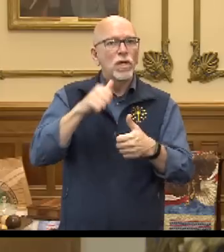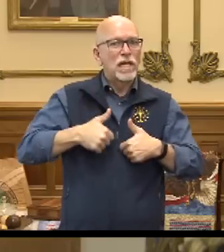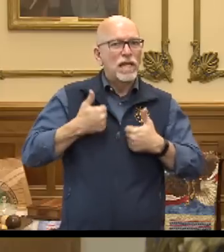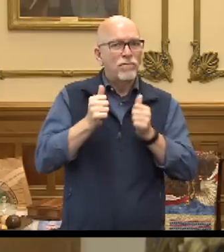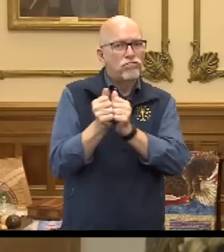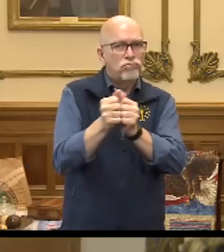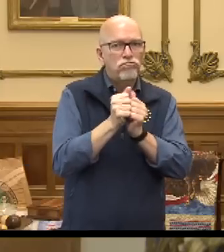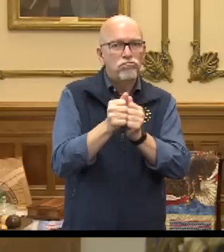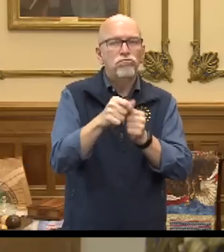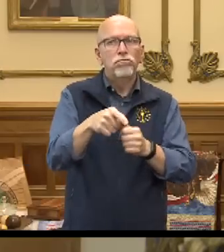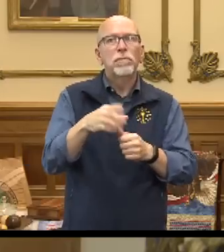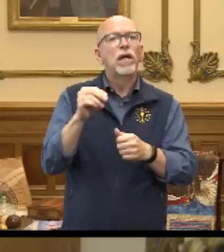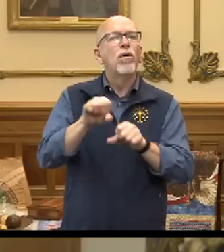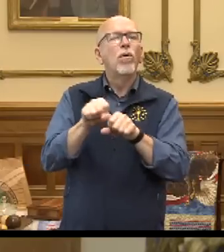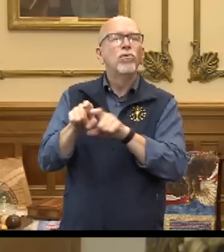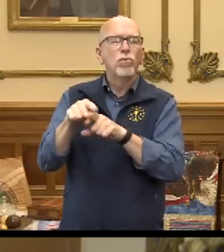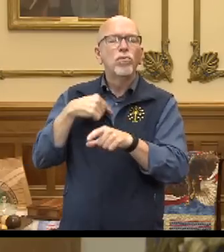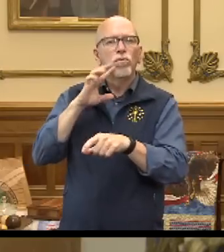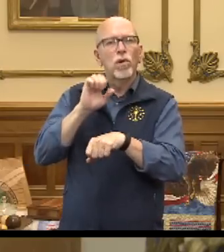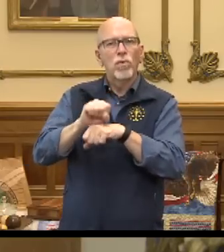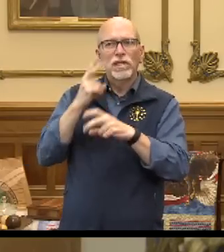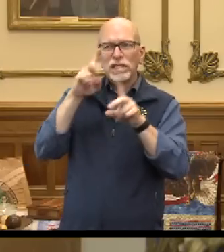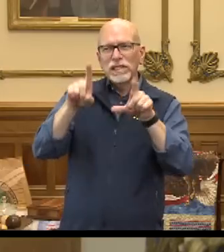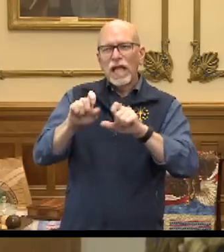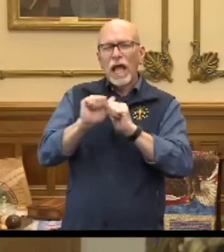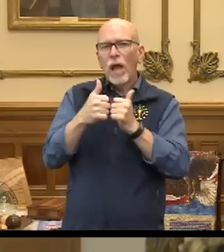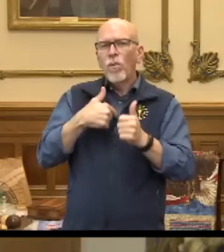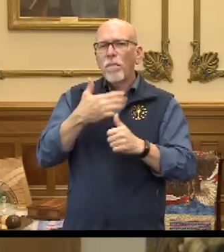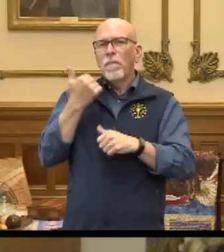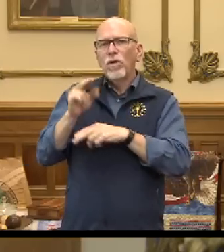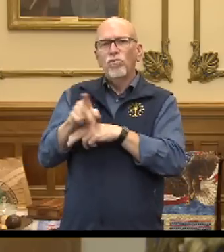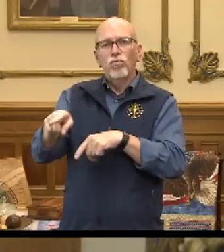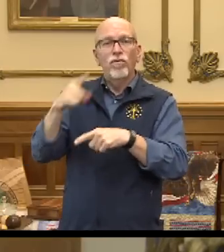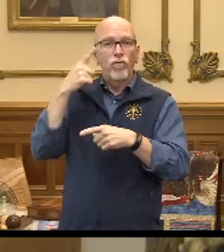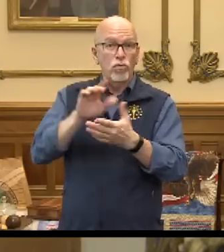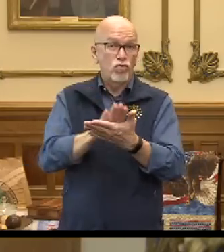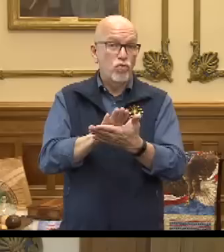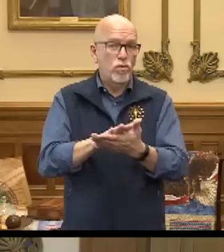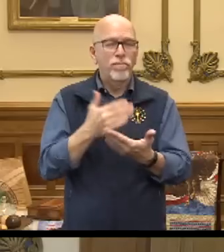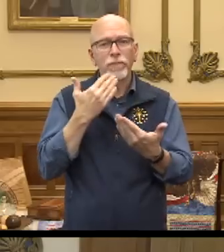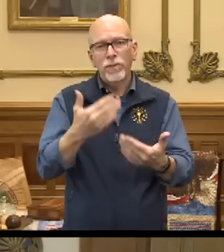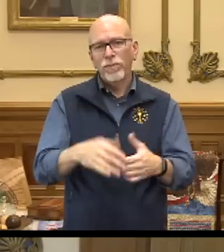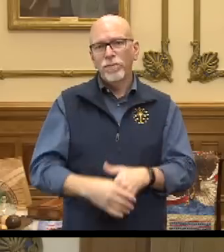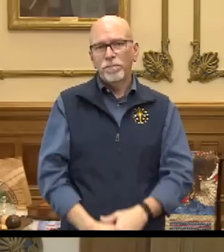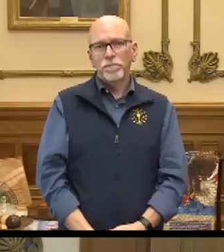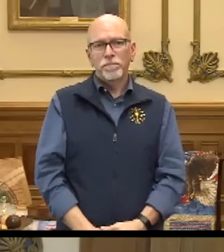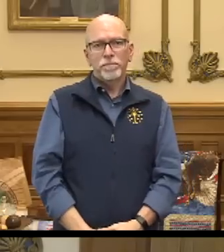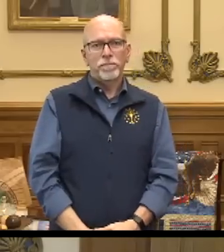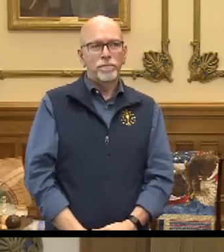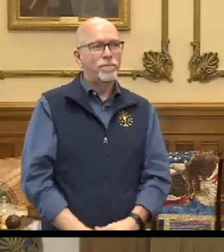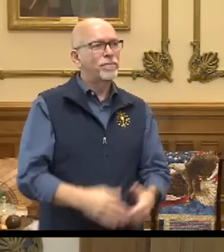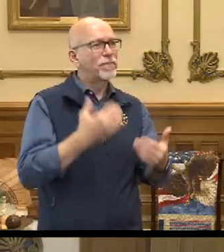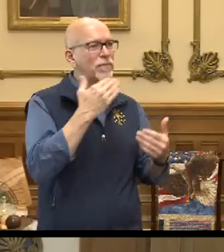settings, and will also work to pilot how these tests can best be used for schools. Thank you.